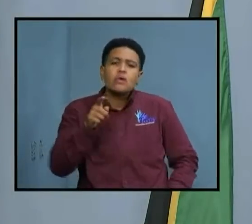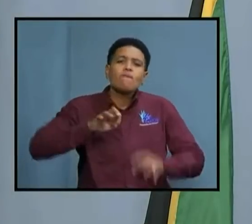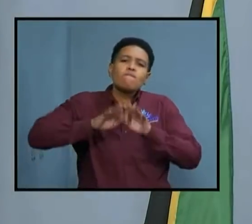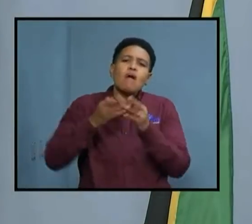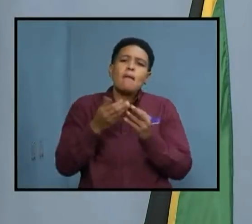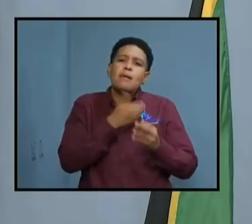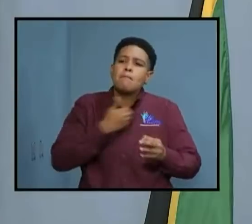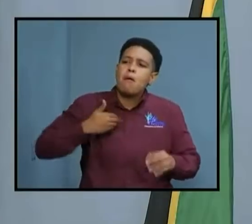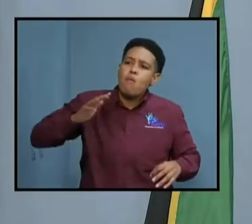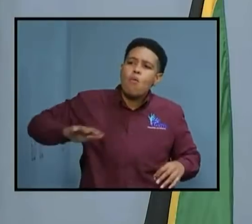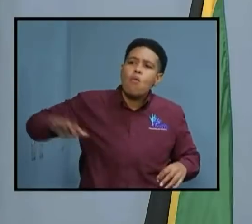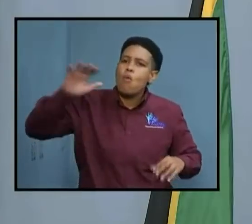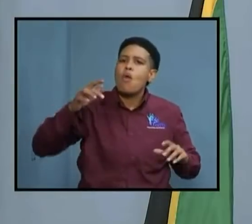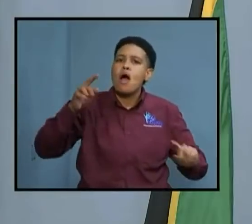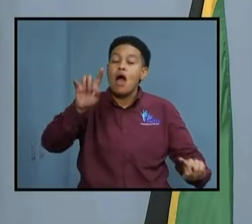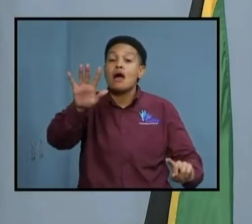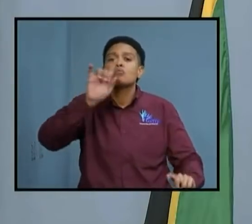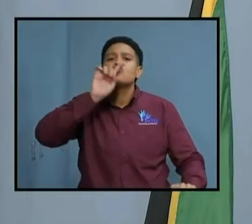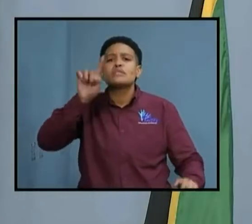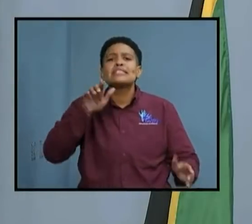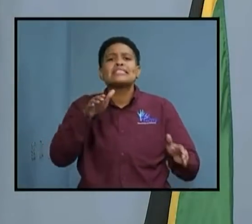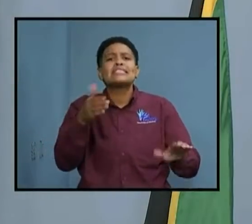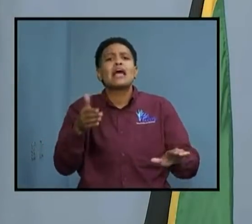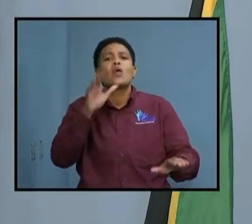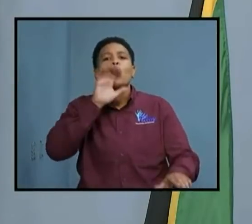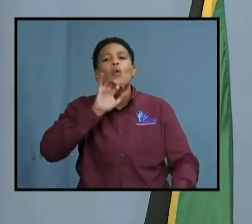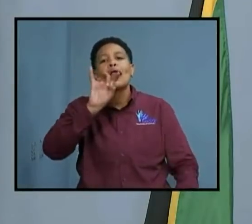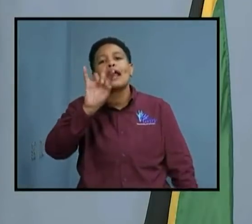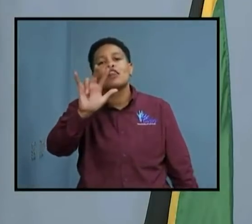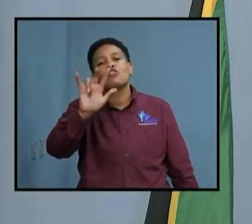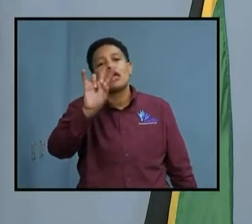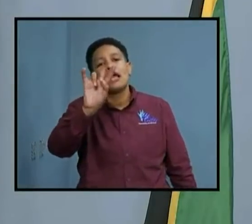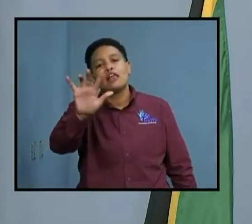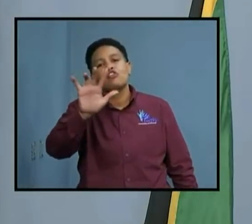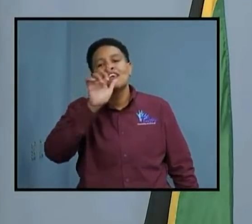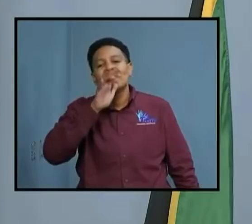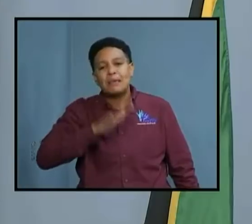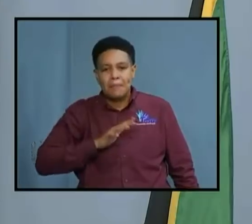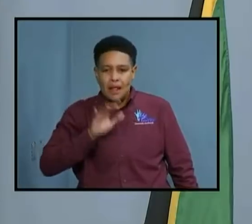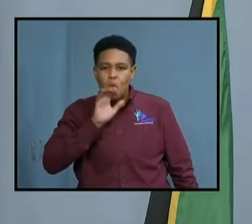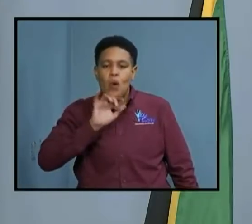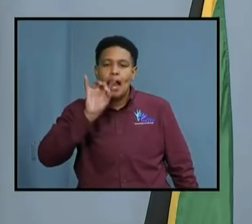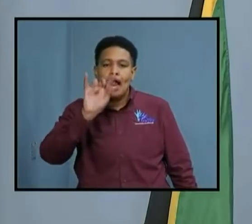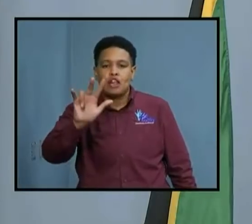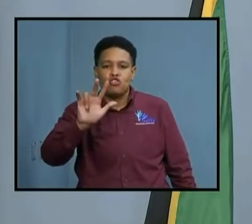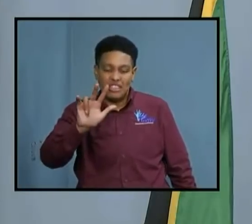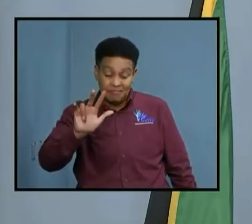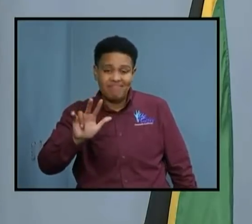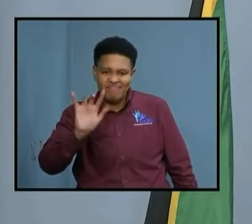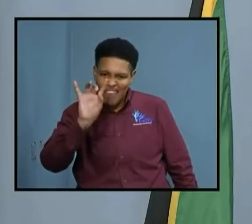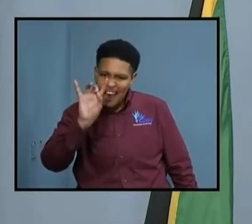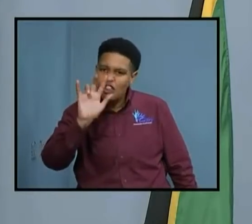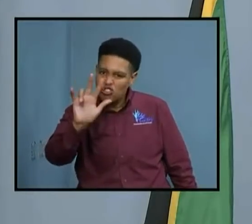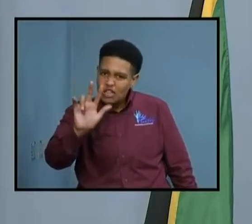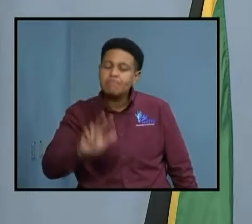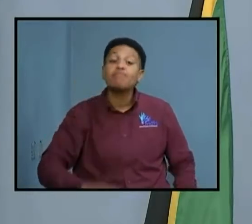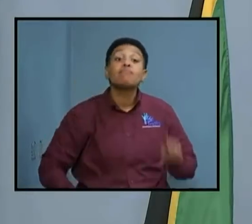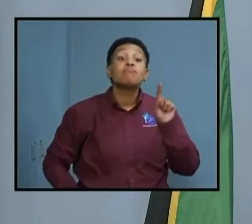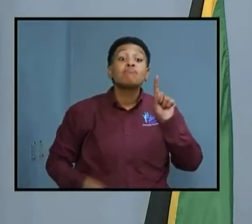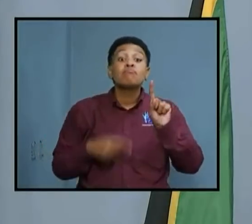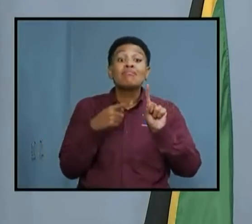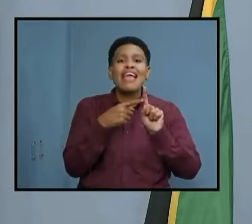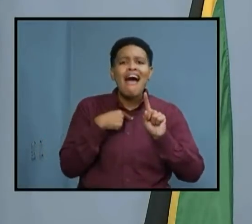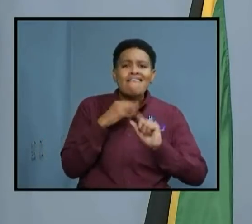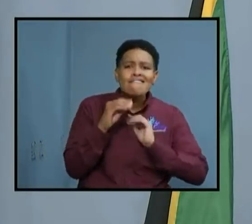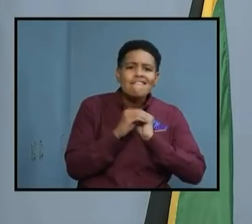family members. The deceased is an 83-year-old female who had